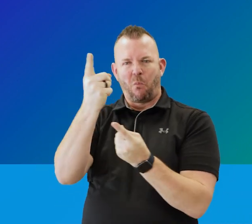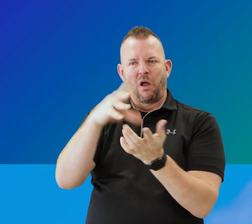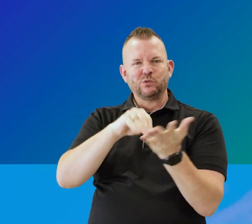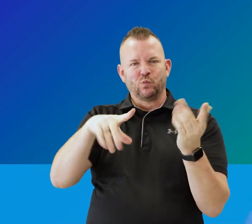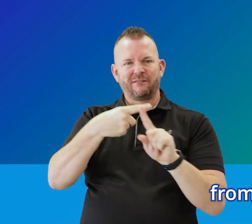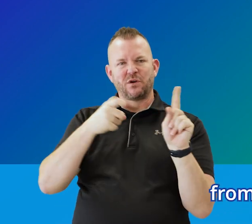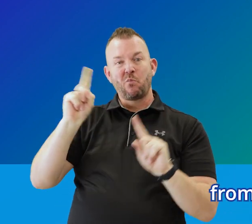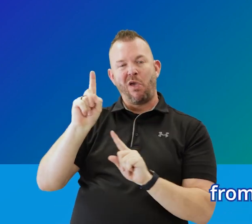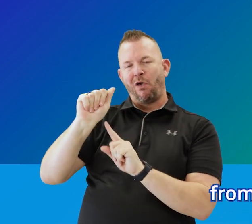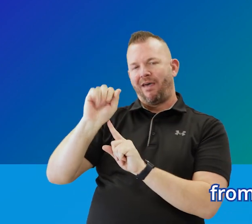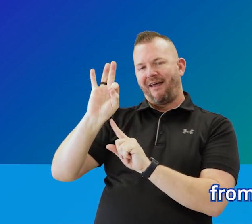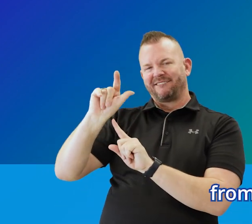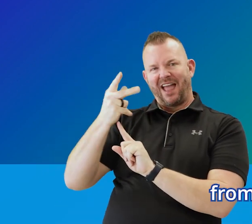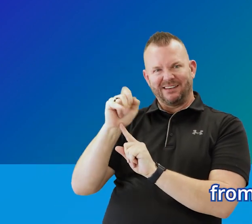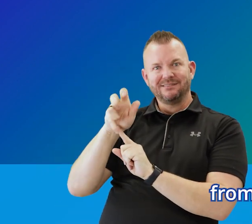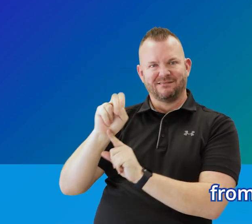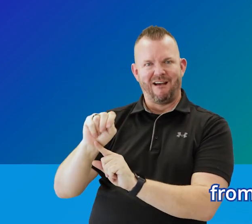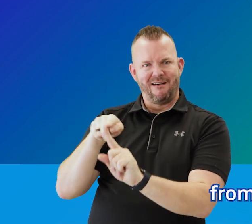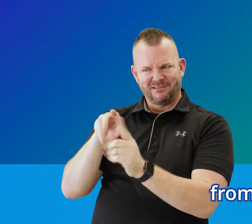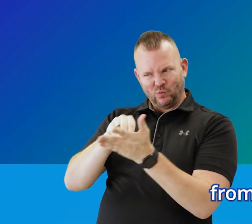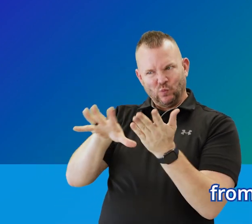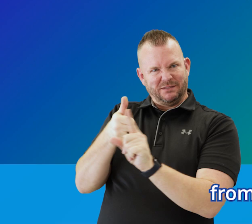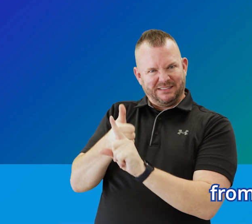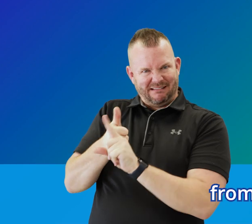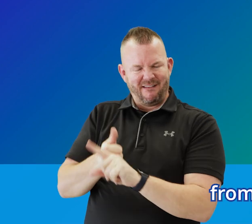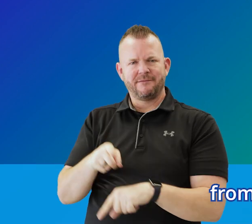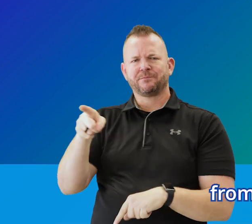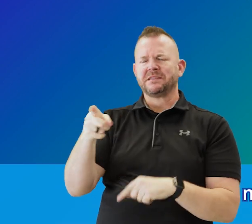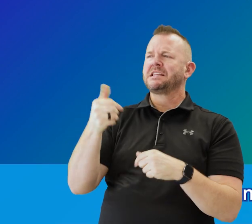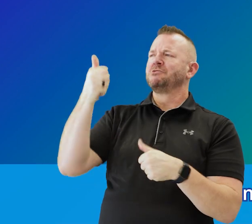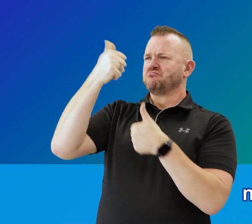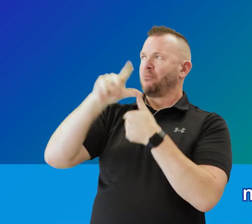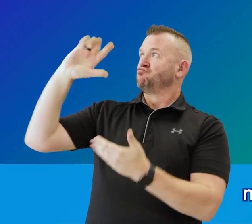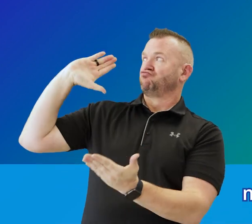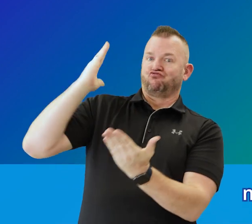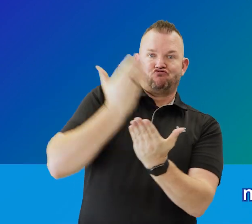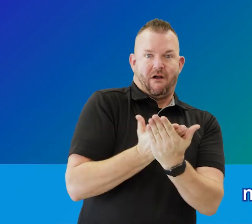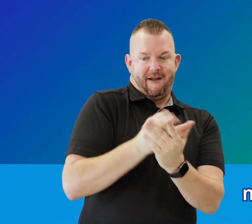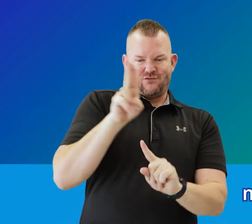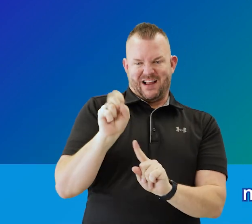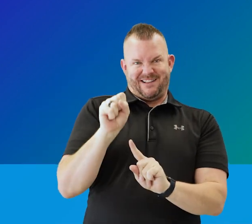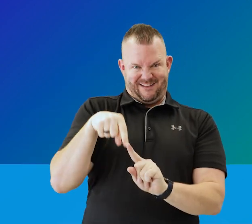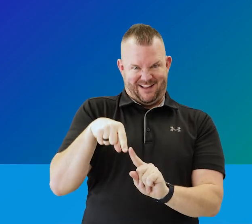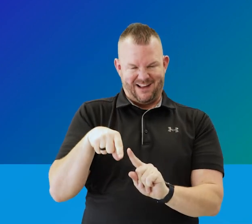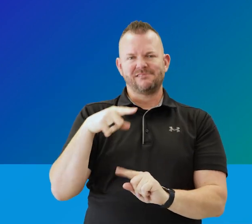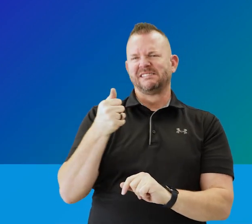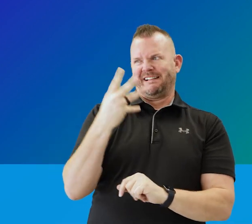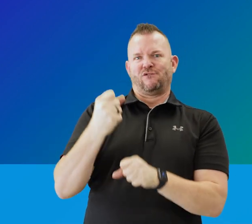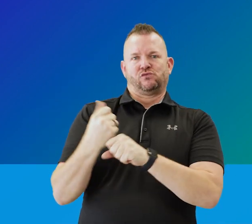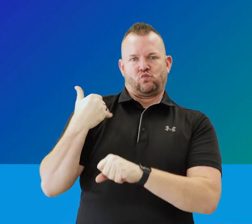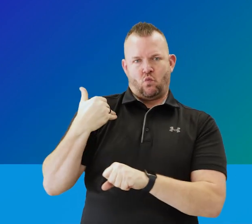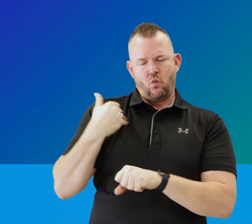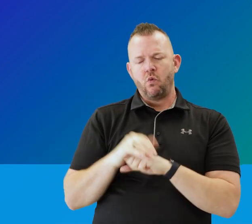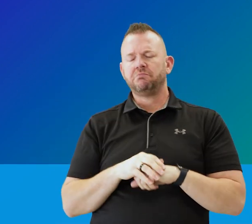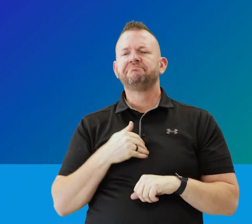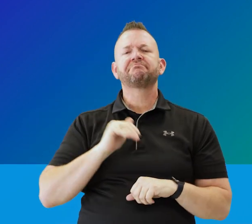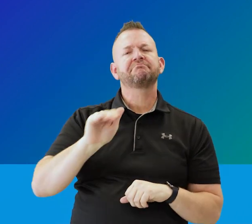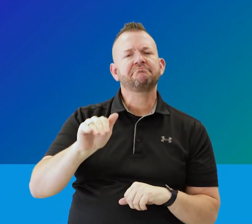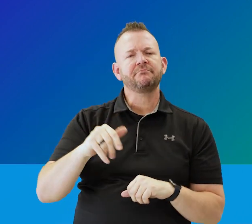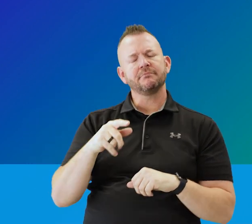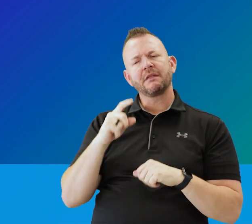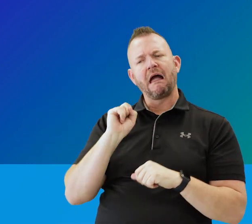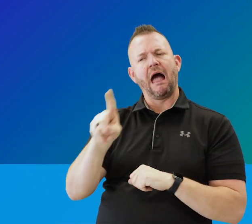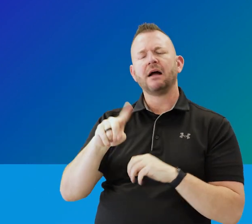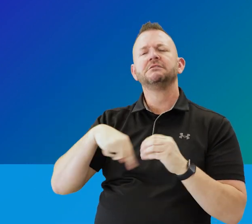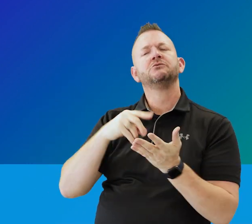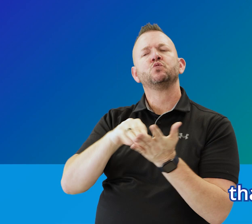who had graduated from high school here in the US after moving here from Afghanistan a few years ago. And I asked,